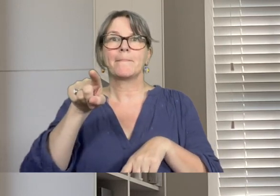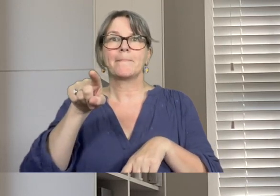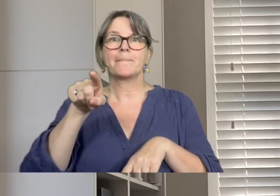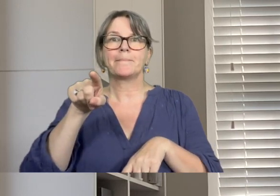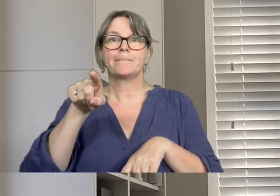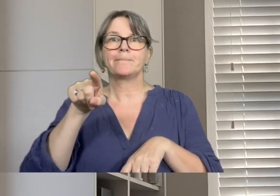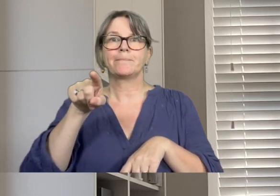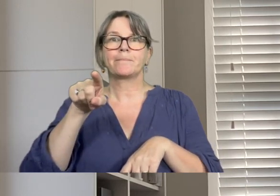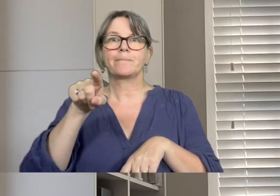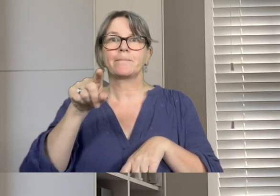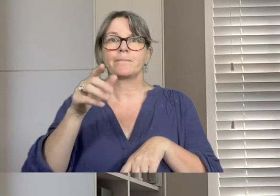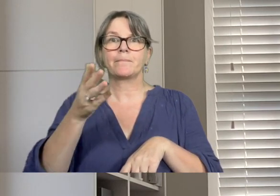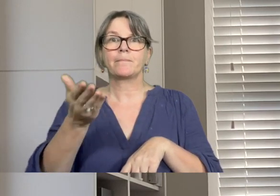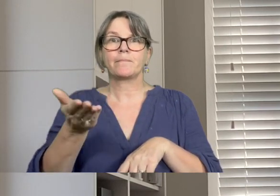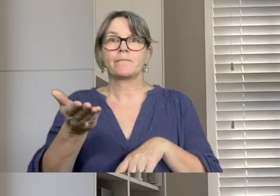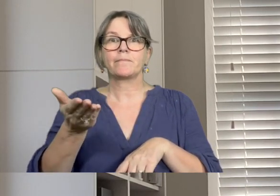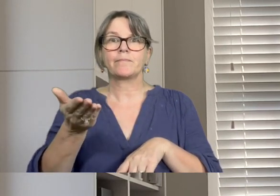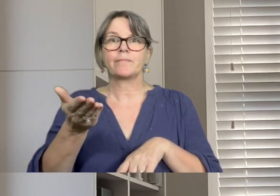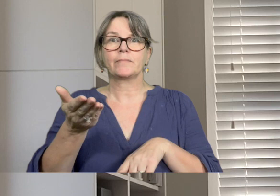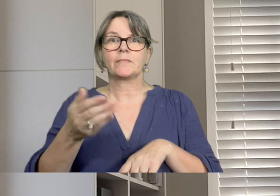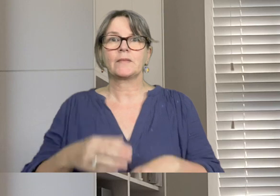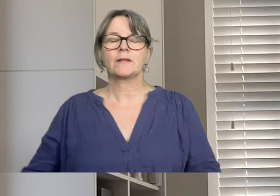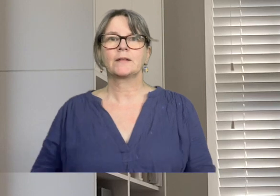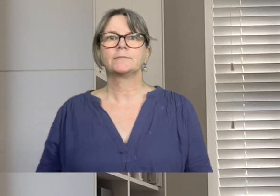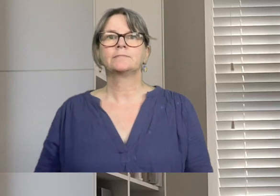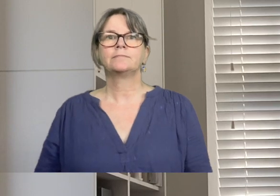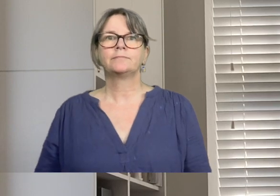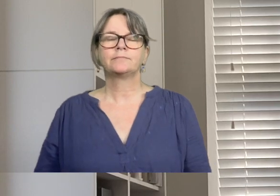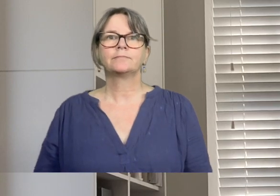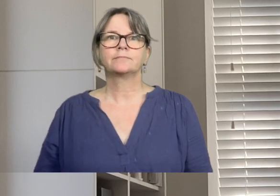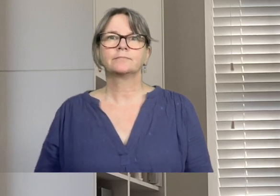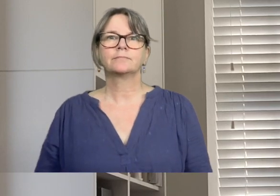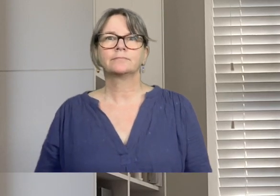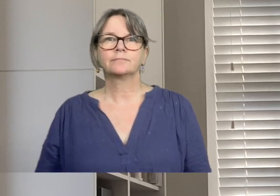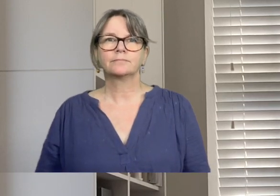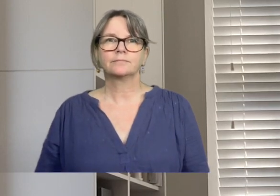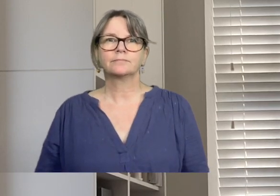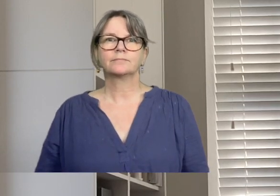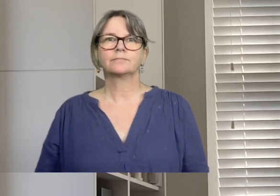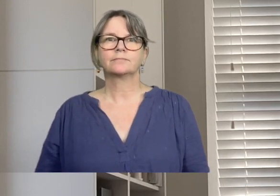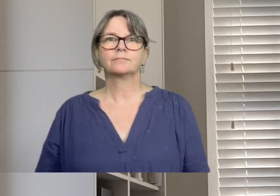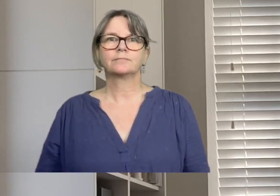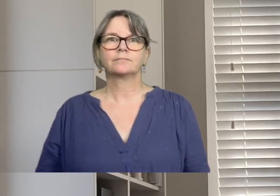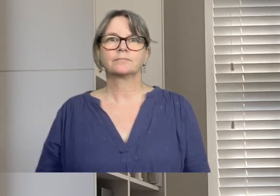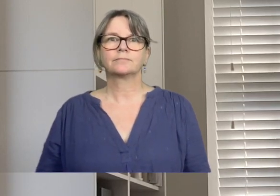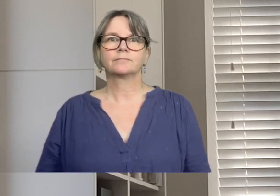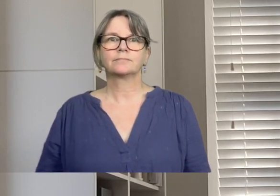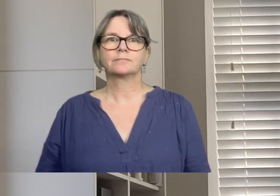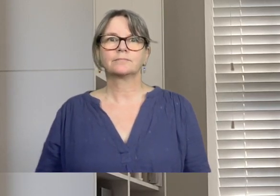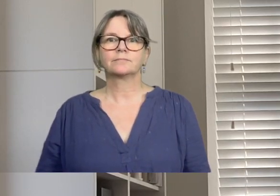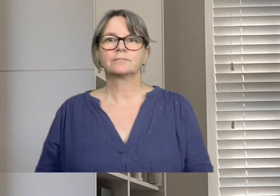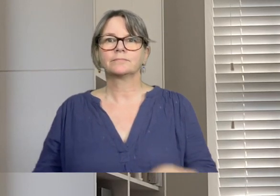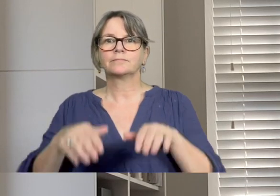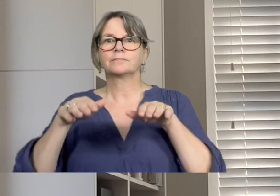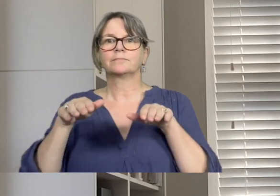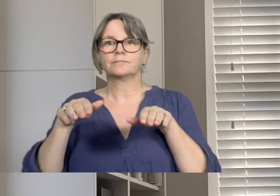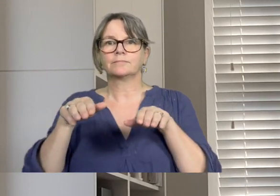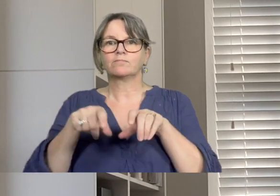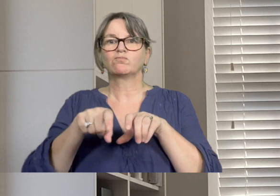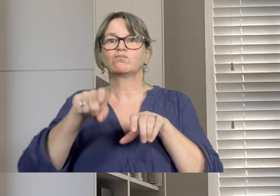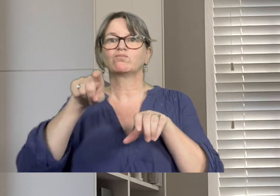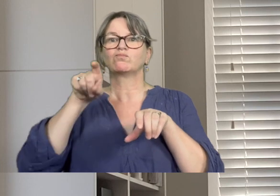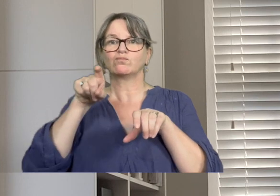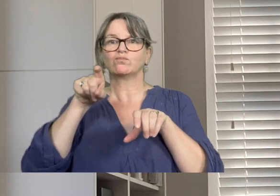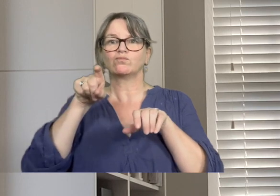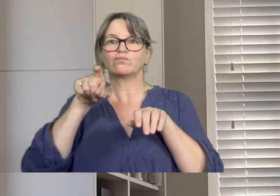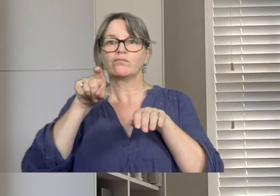into tabletop. This is our working leg. So all we're going to do is keep this shape and we're going to move the knee away from us until the toe taps